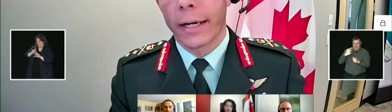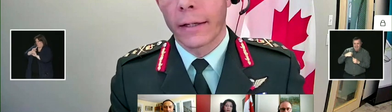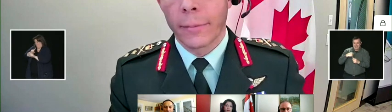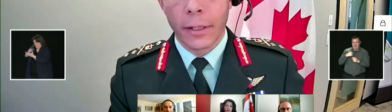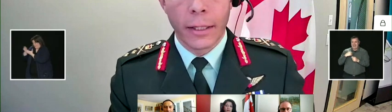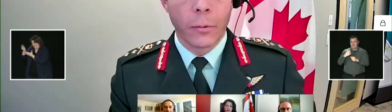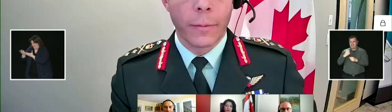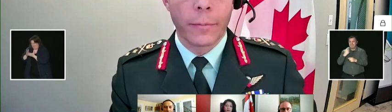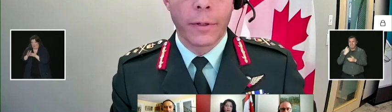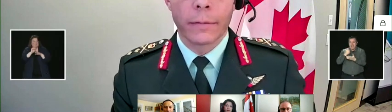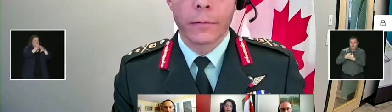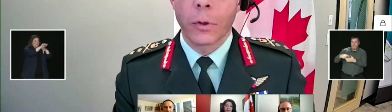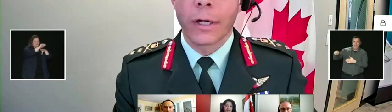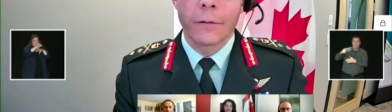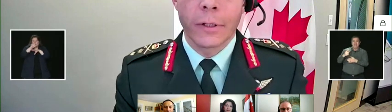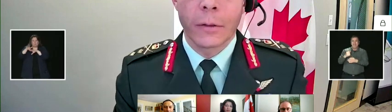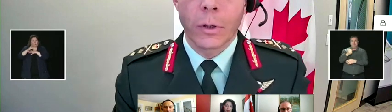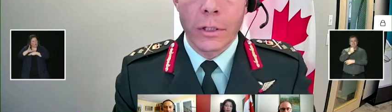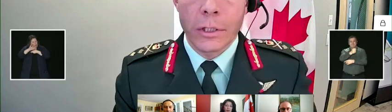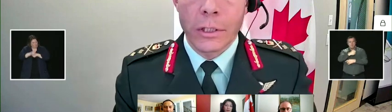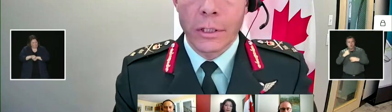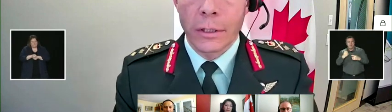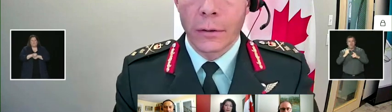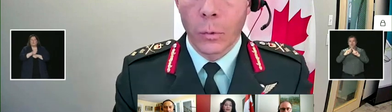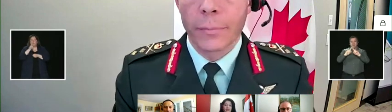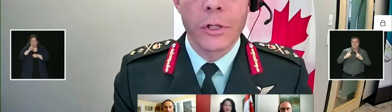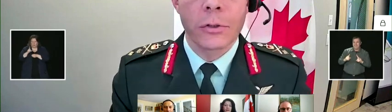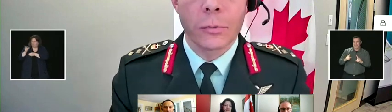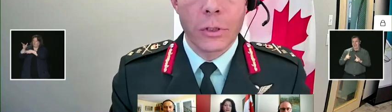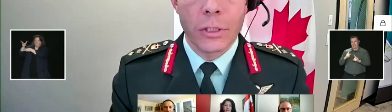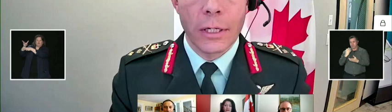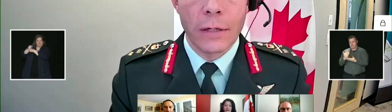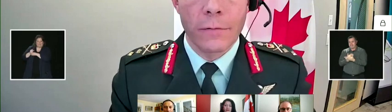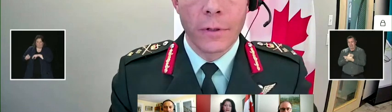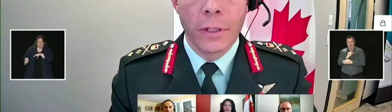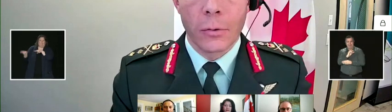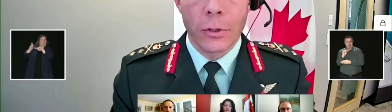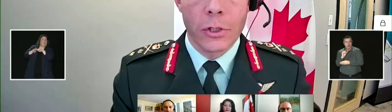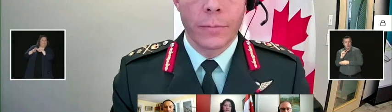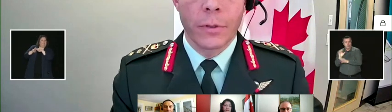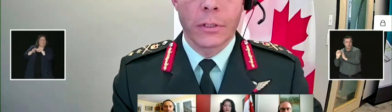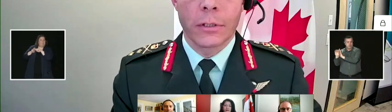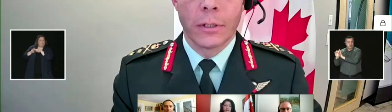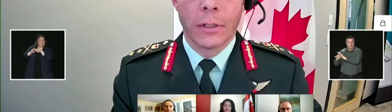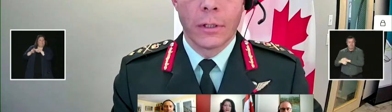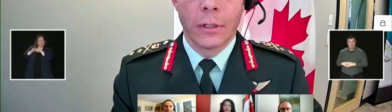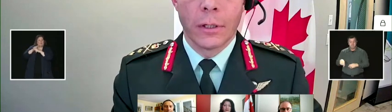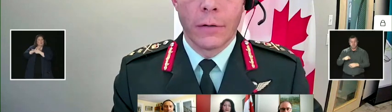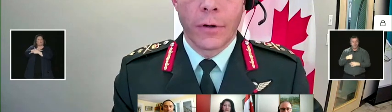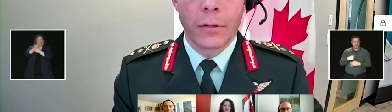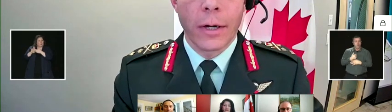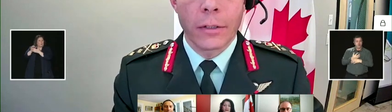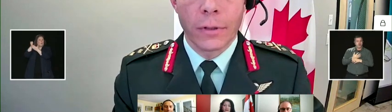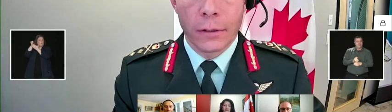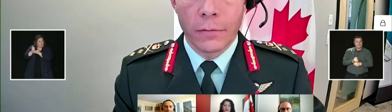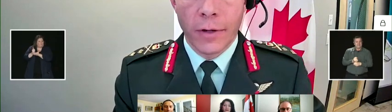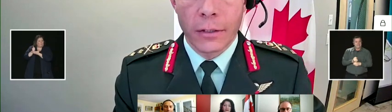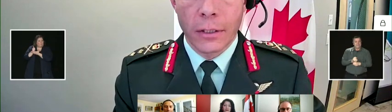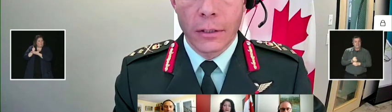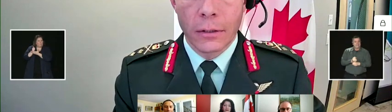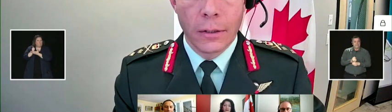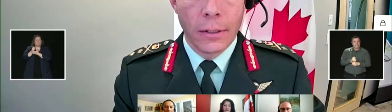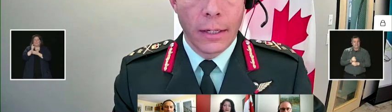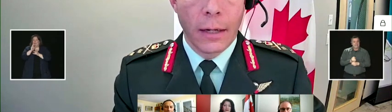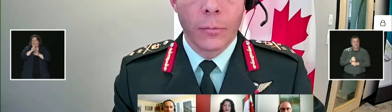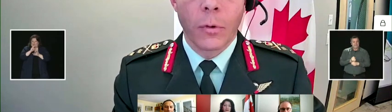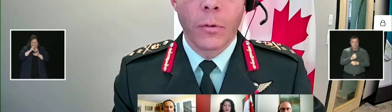freezer and enabling equipment. So we're confident we're still well positioned to receive increased shipments of authorized COVID-19